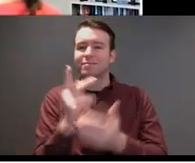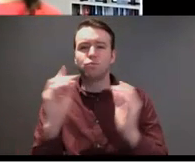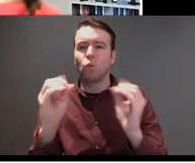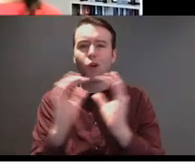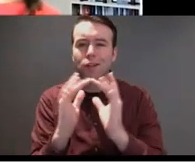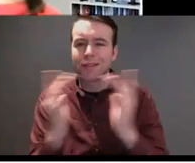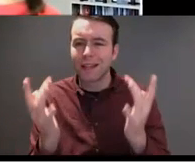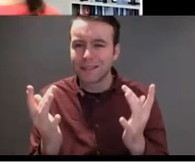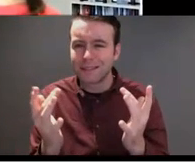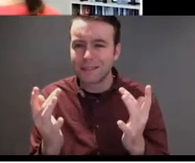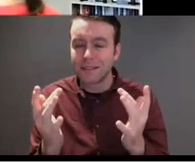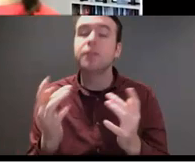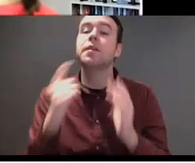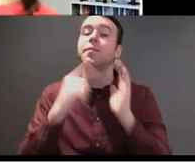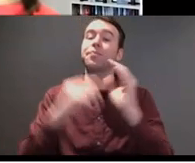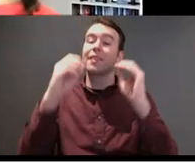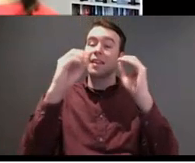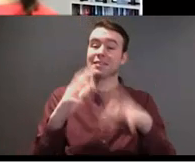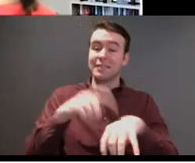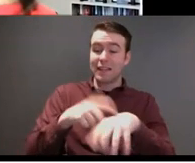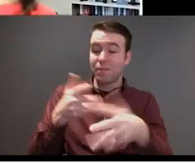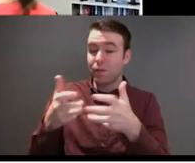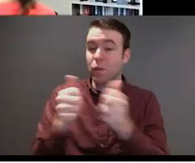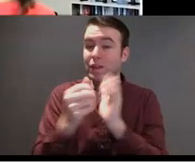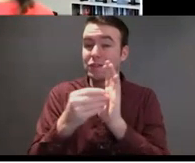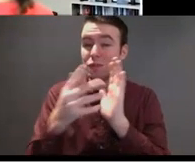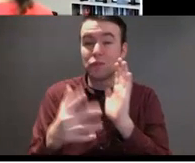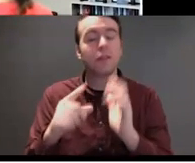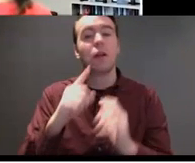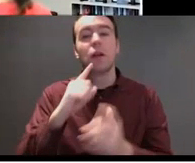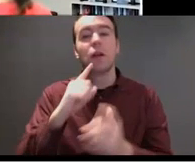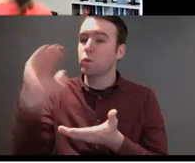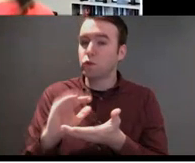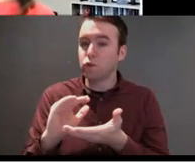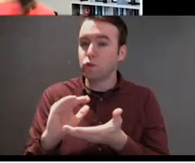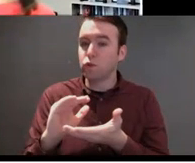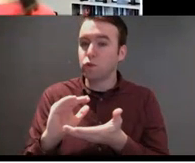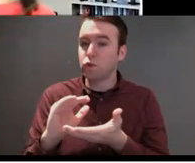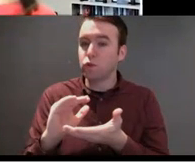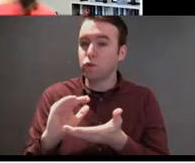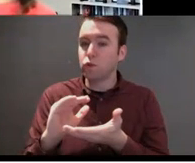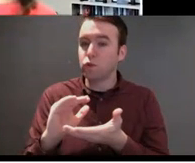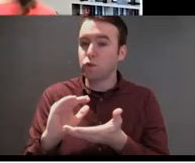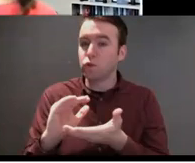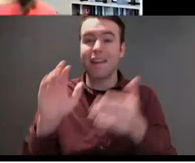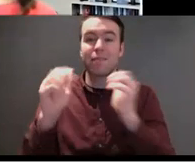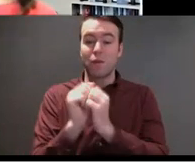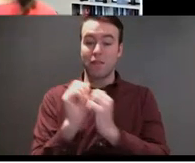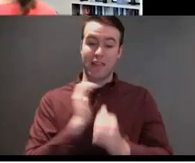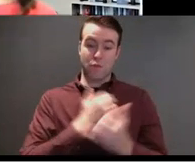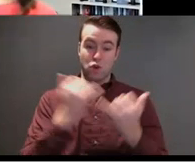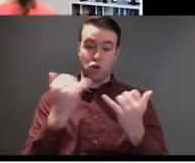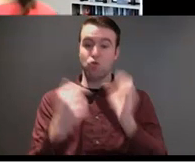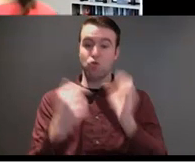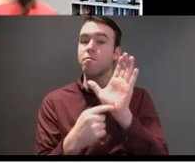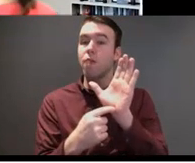Also, the teacher time with students synchronously was really reduced by half compared to our current model,